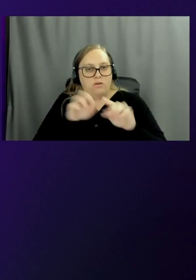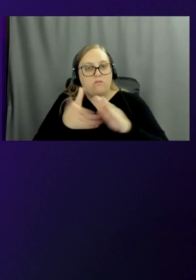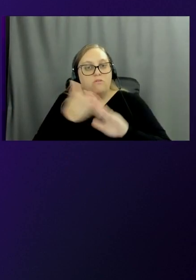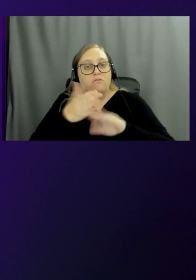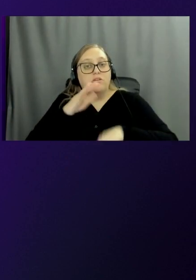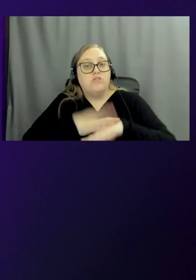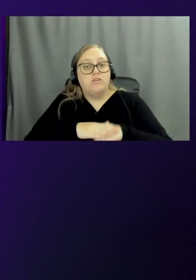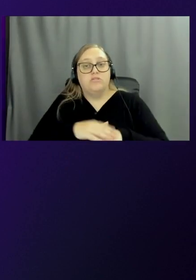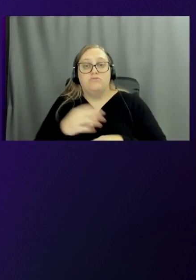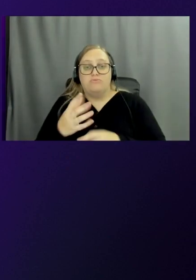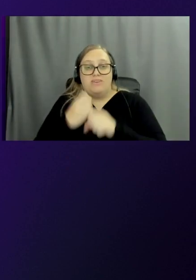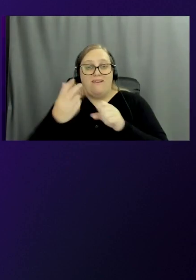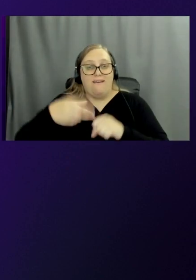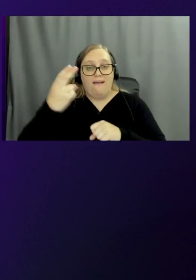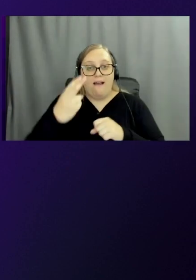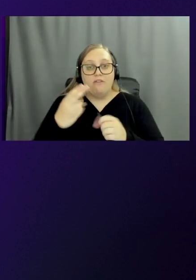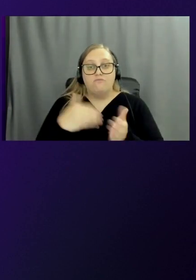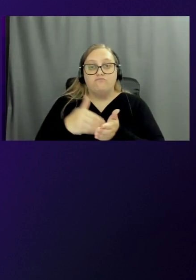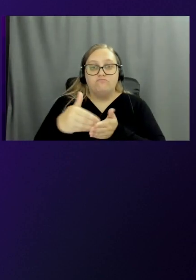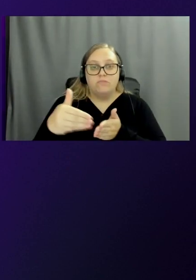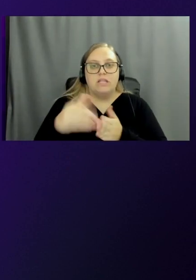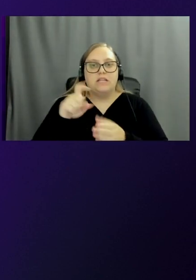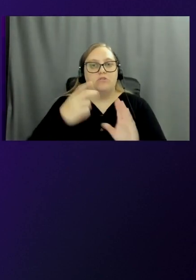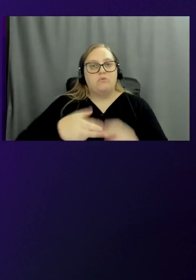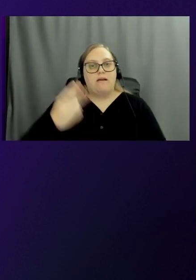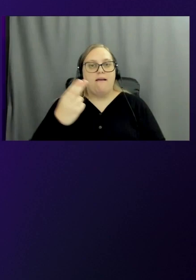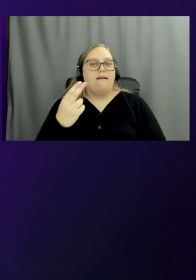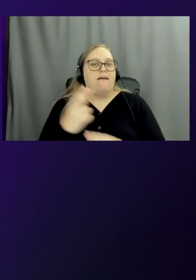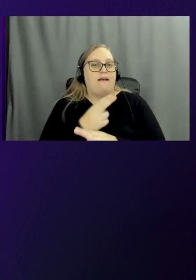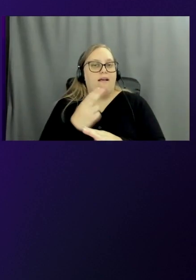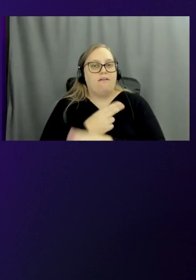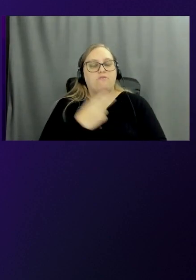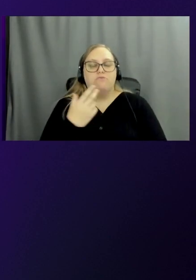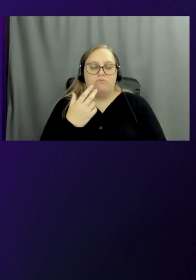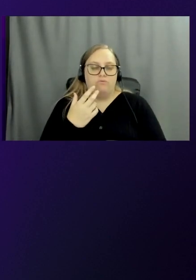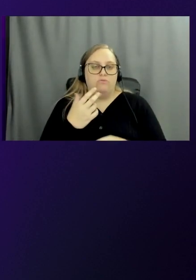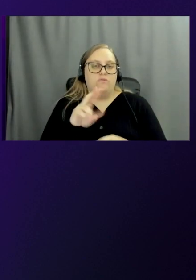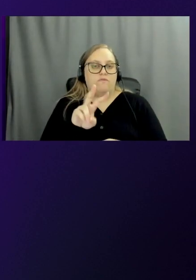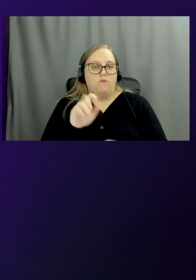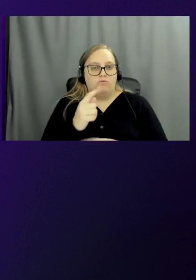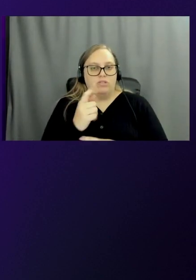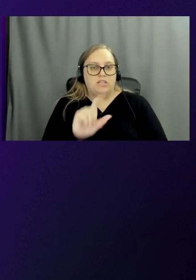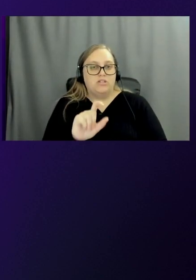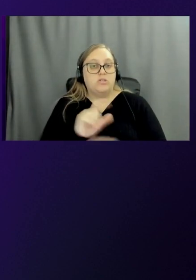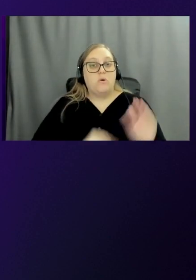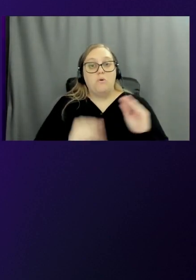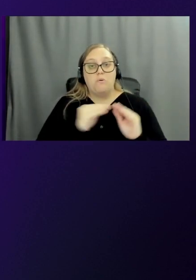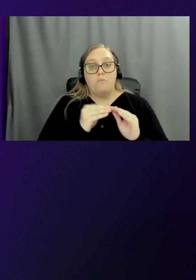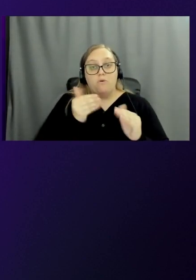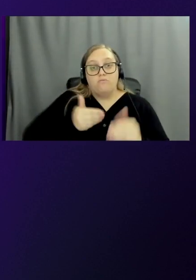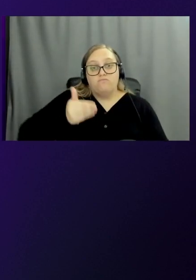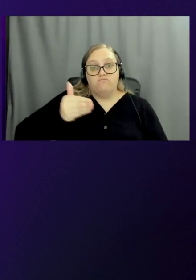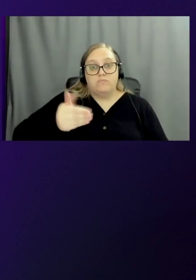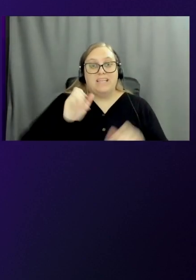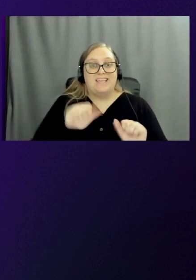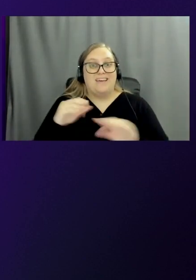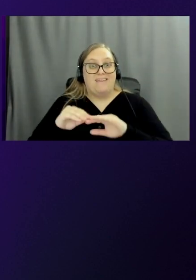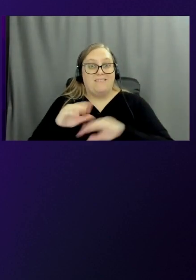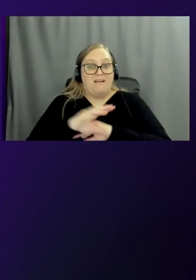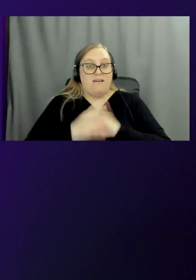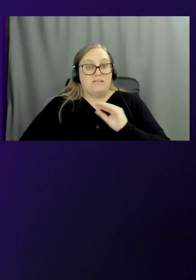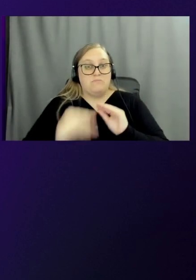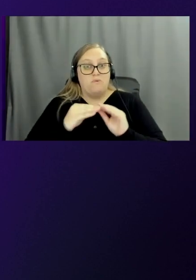higher voltages. And so really there's a cubic relationship between frequency and power. That means a little more frequency can actually quickly cost a lot of